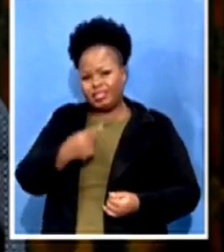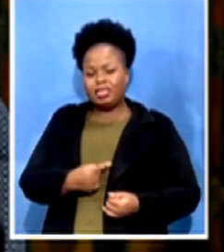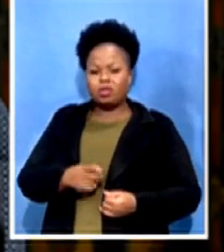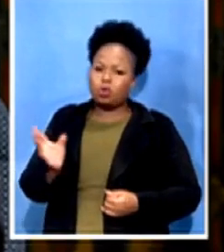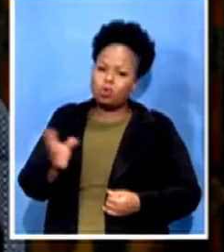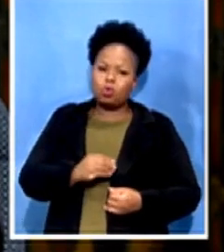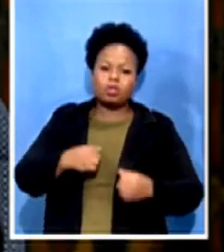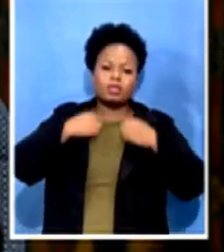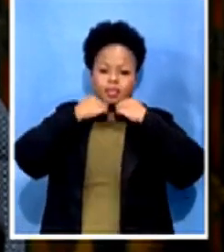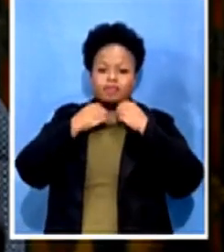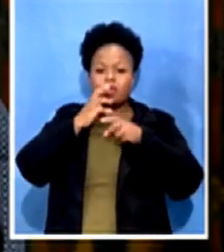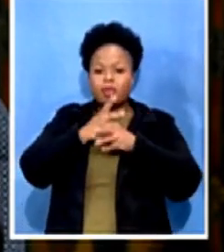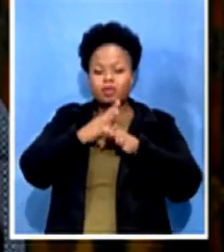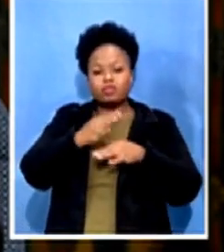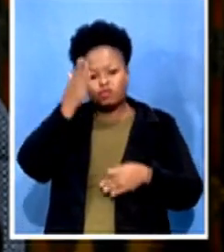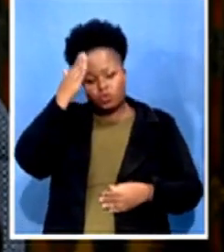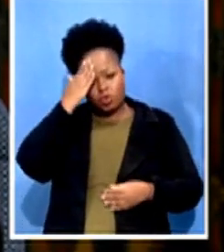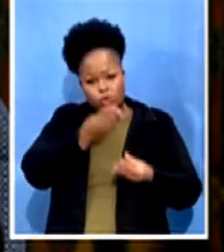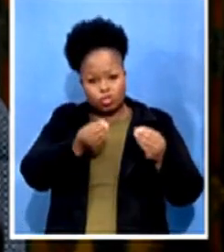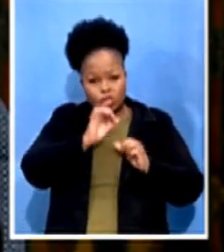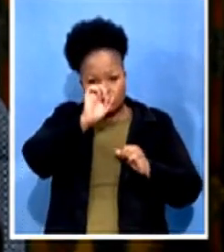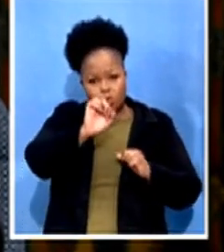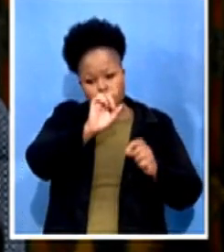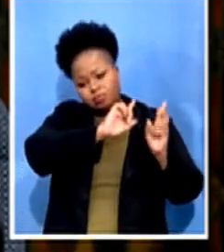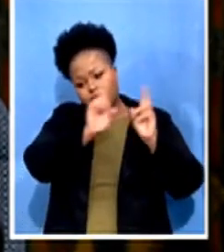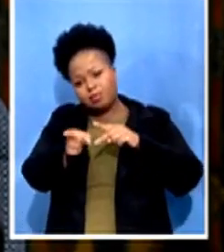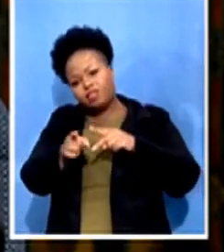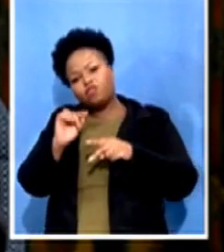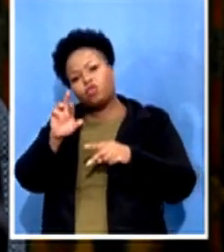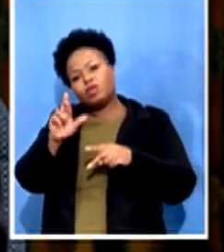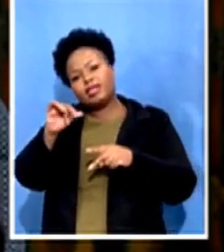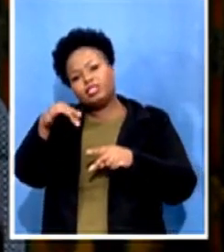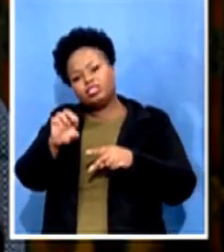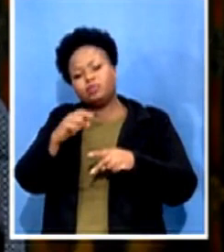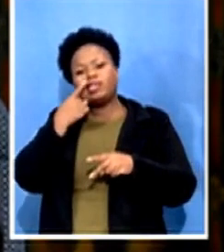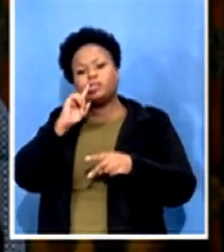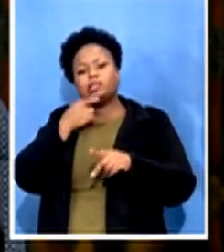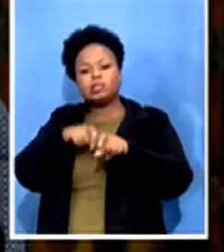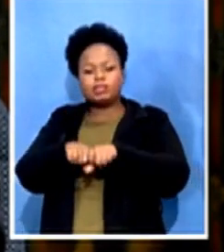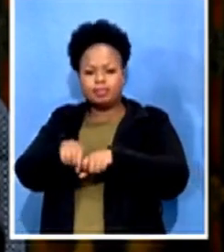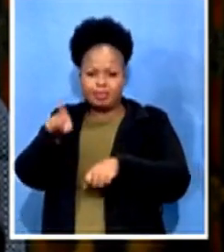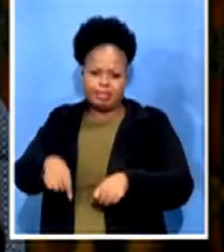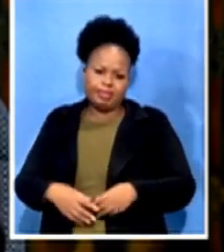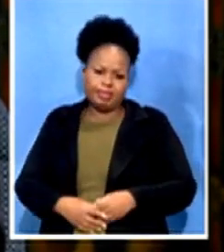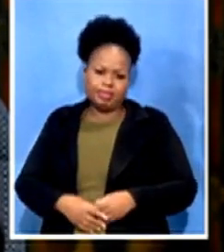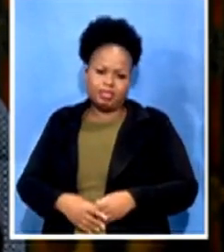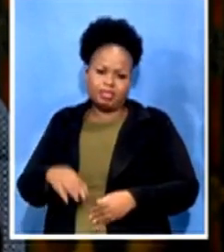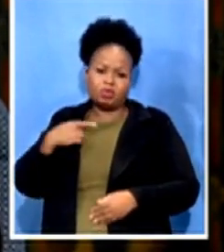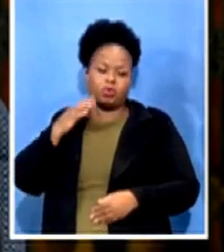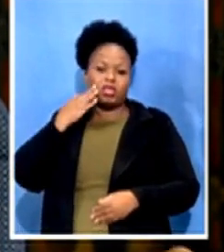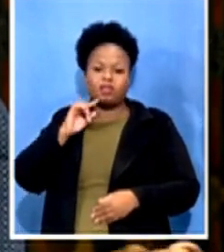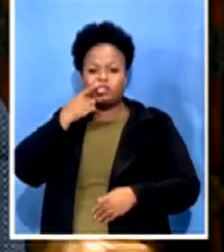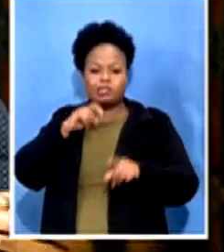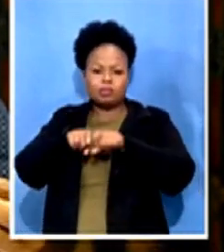should actually go for testing, and they must be tested, and when they get tested, then of course they need to be quarantined and all of that.